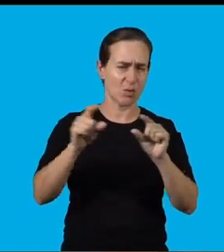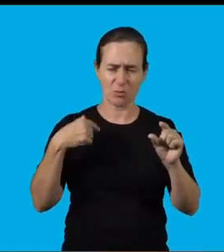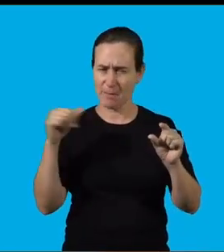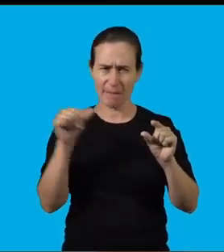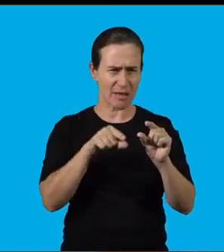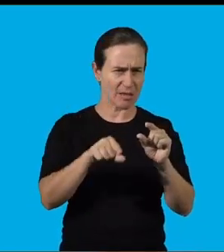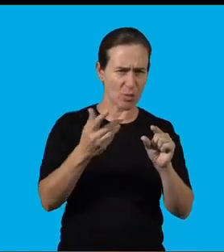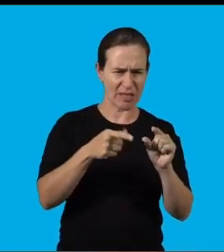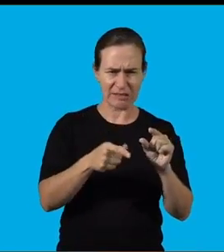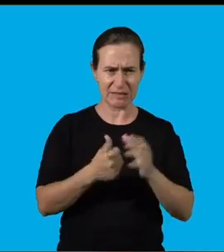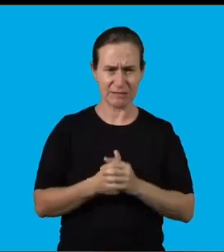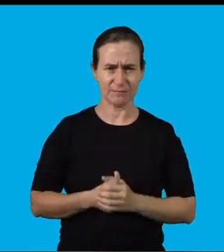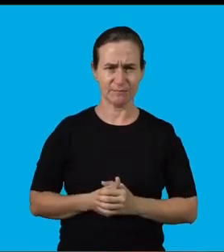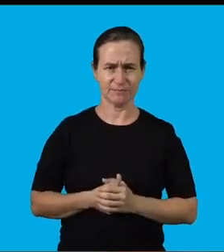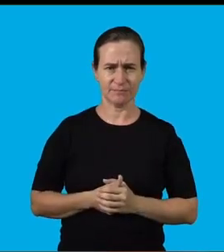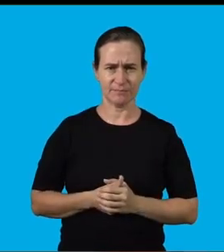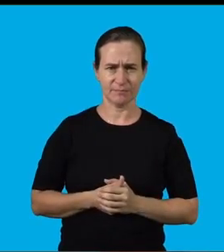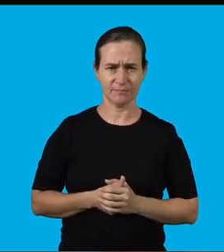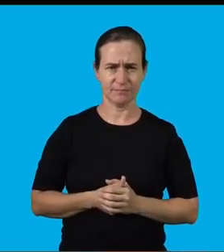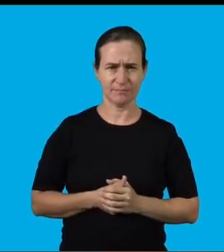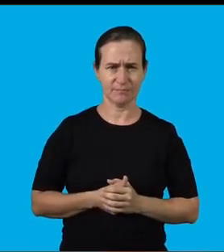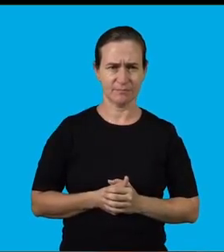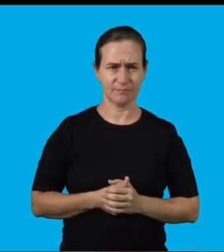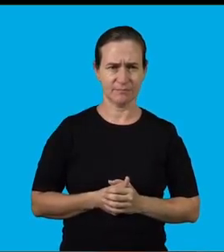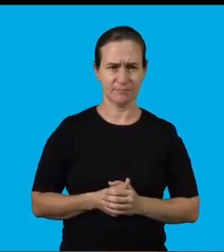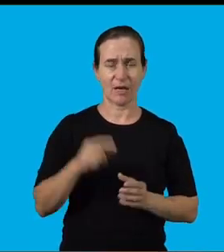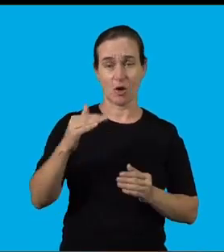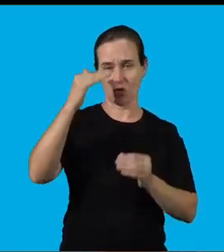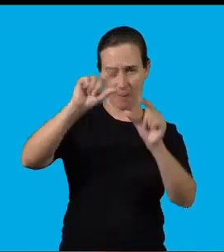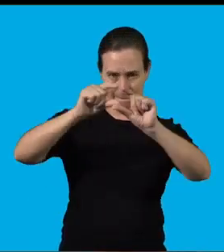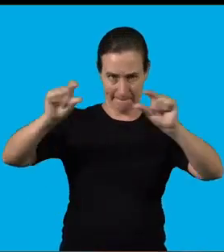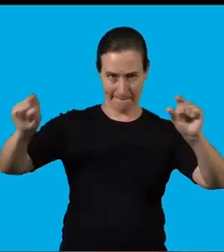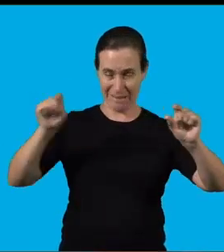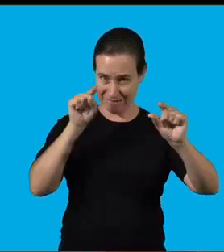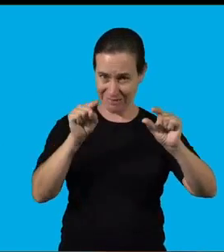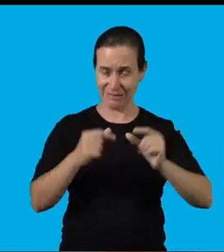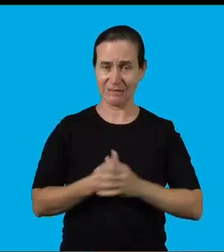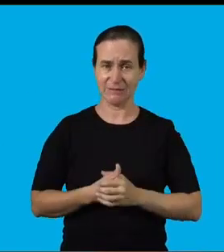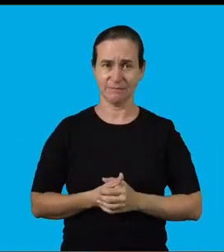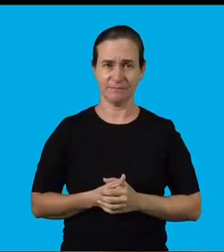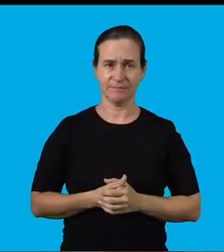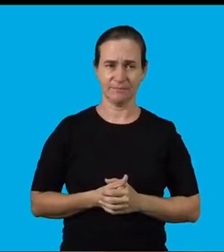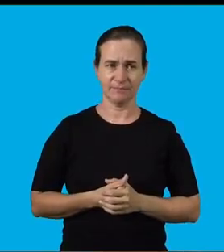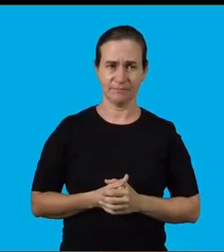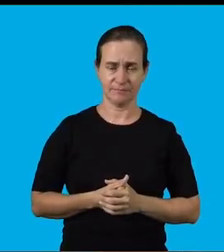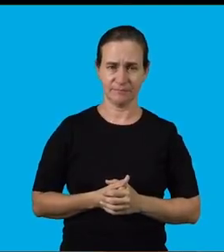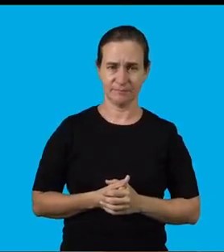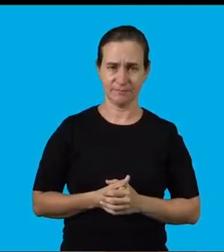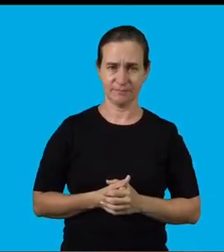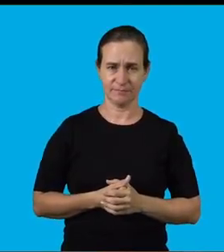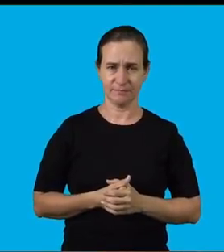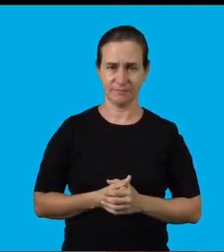So let's just go back and find it. It was minus 2x cubed minus 3x squared